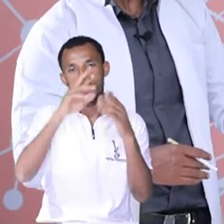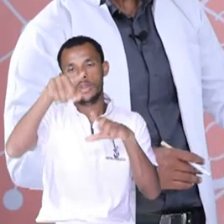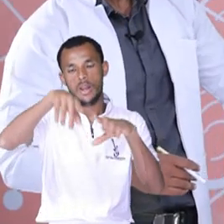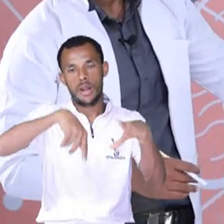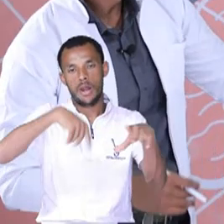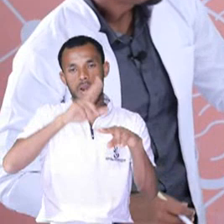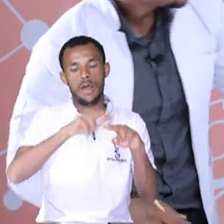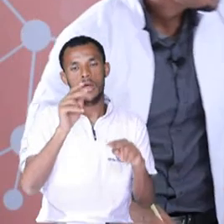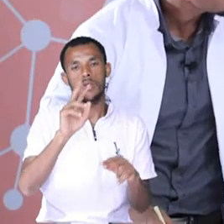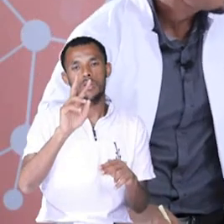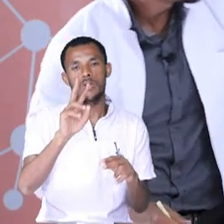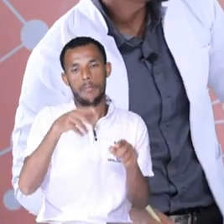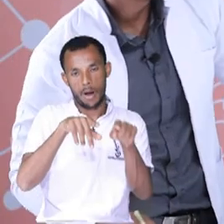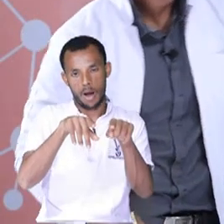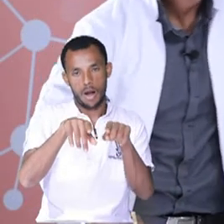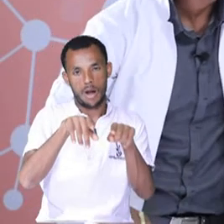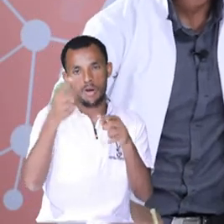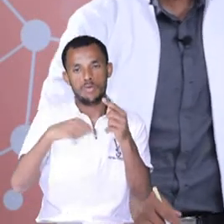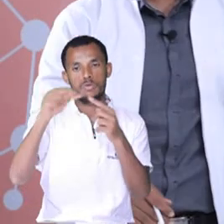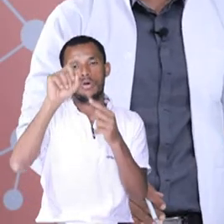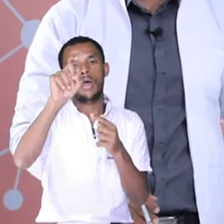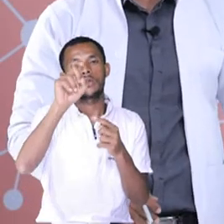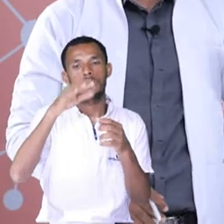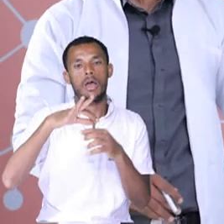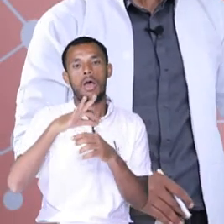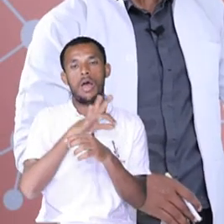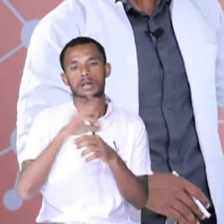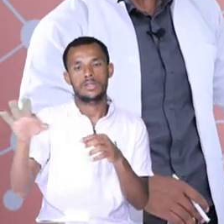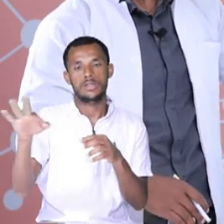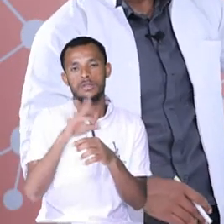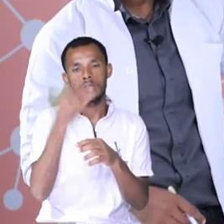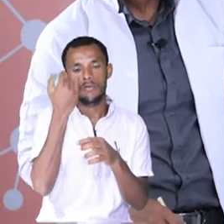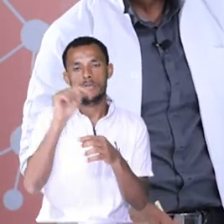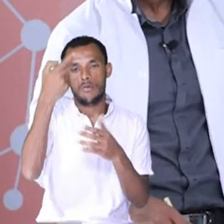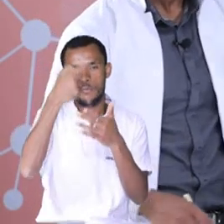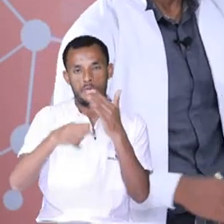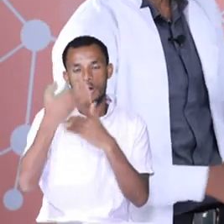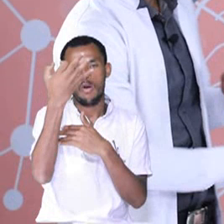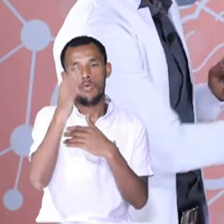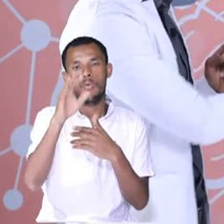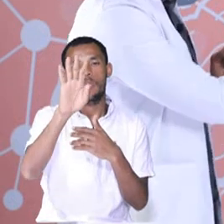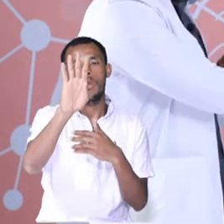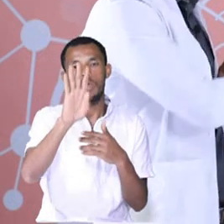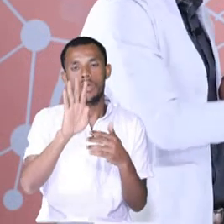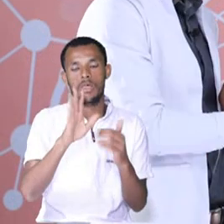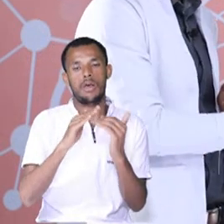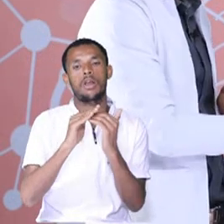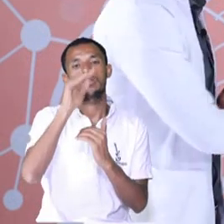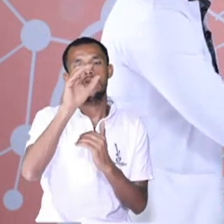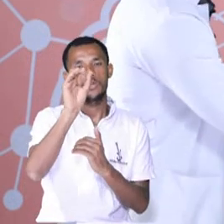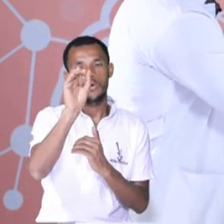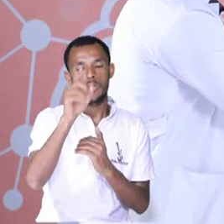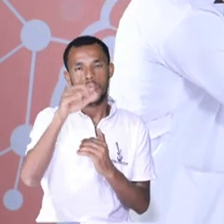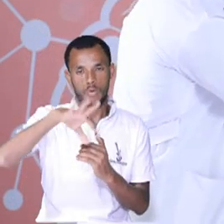line lies to parallel to the x-axis. If the value of b is greater than